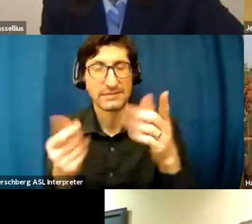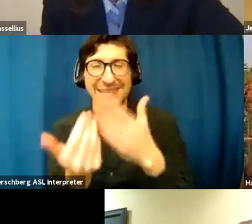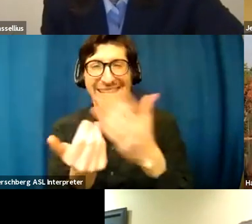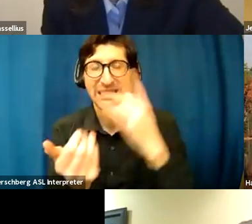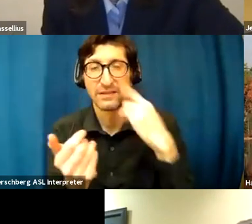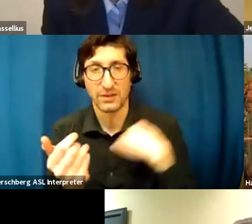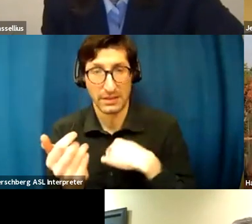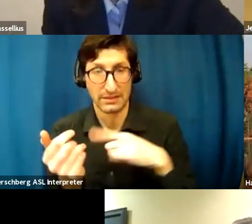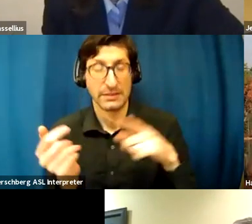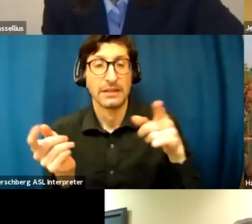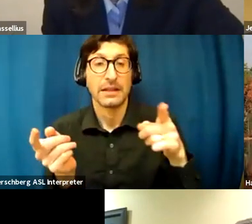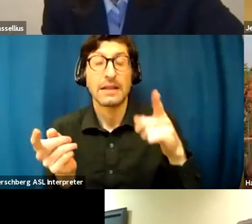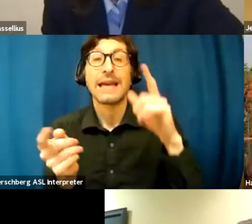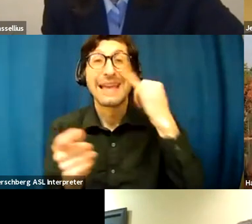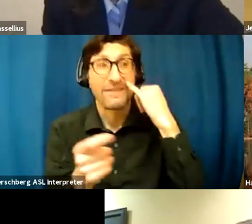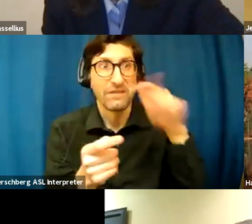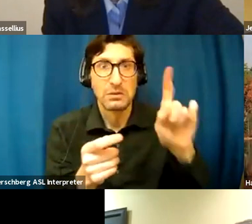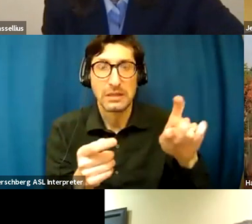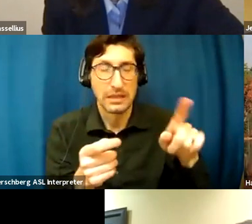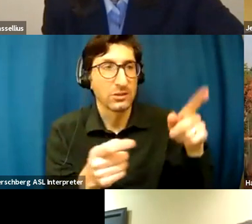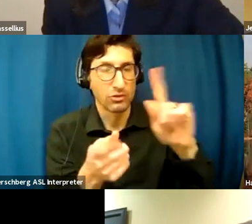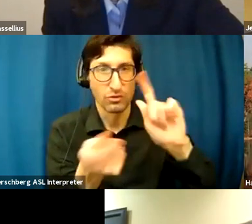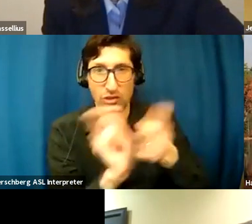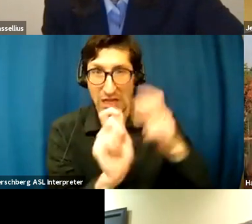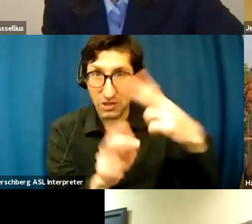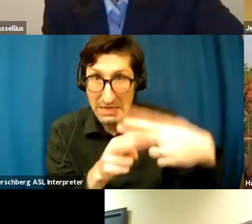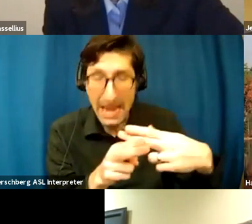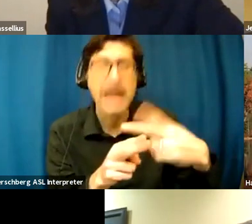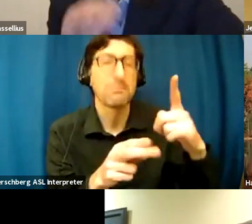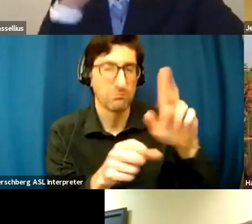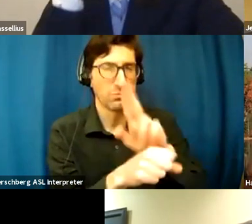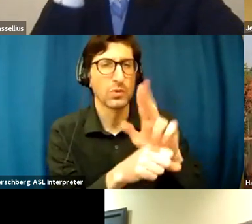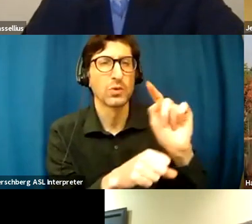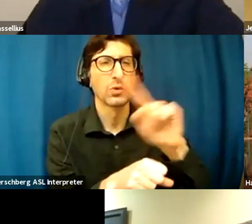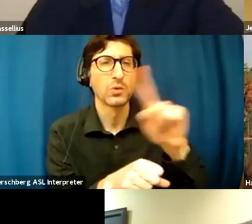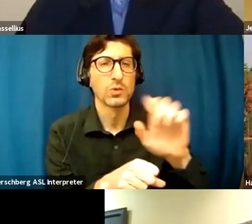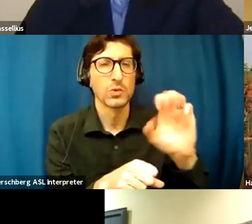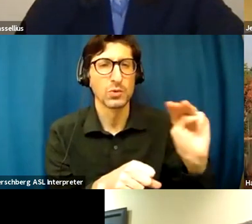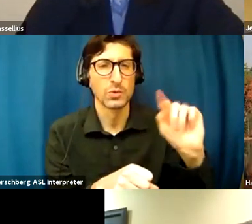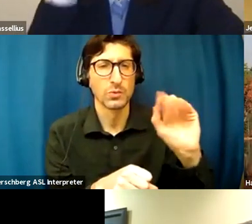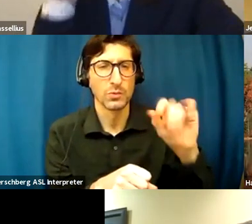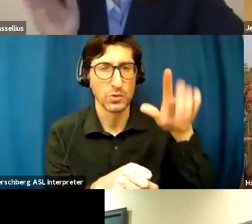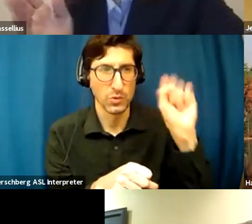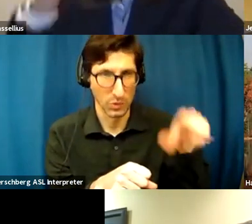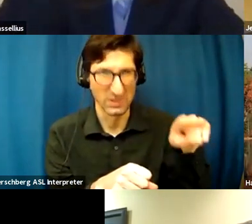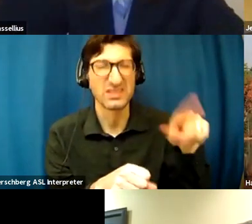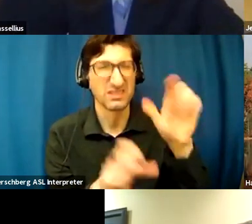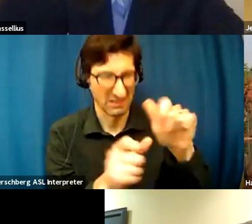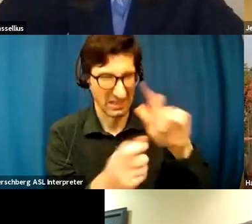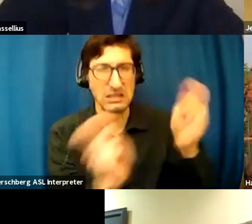use the Zoom tools to rename yourself so that committee staff are able to recognize you when it comes time to call on you.